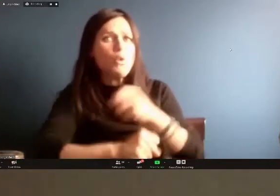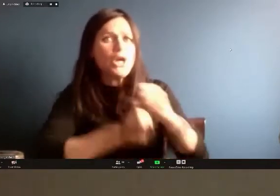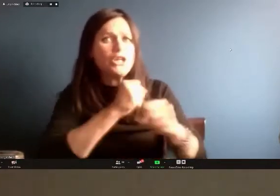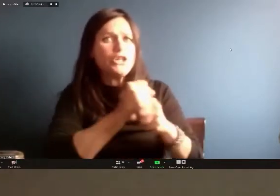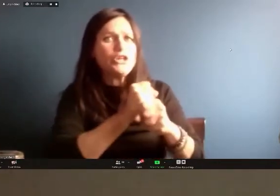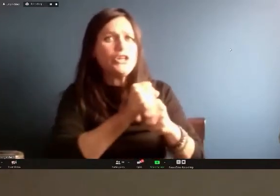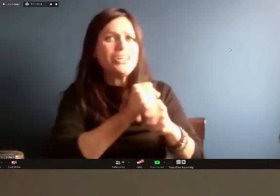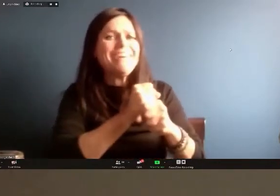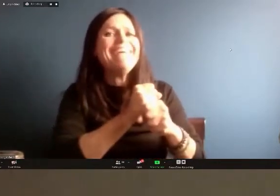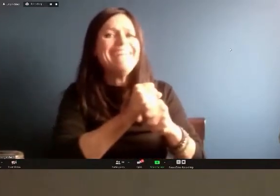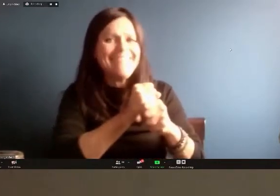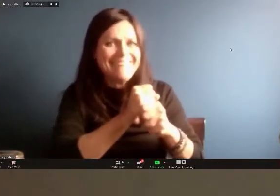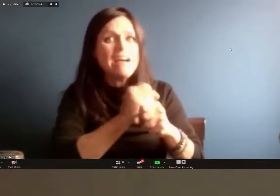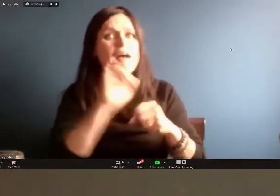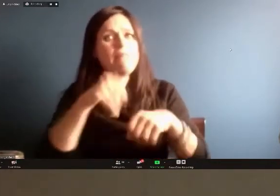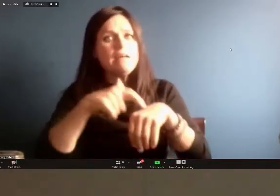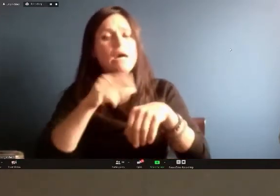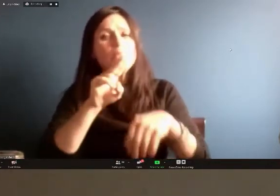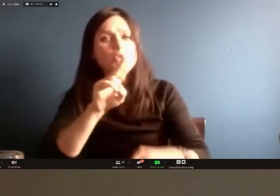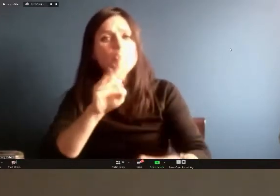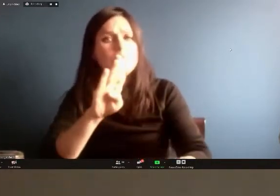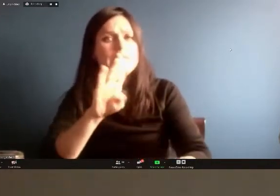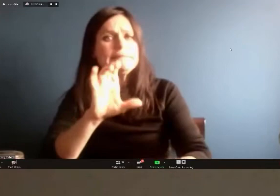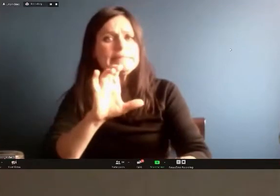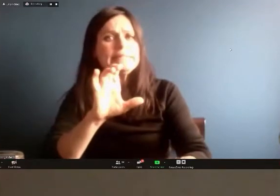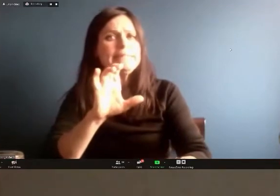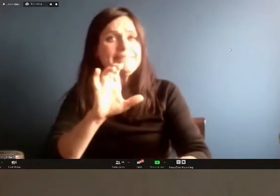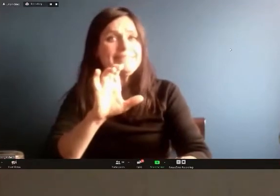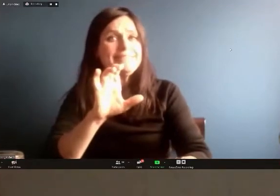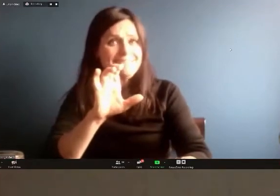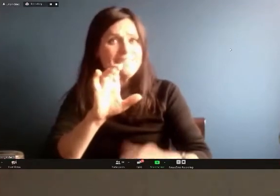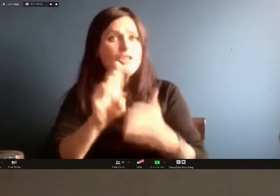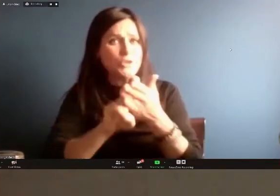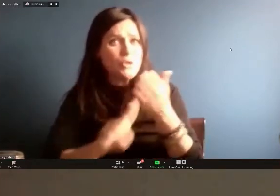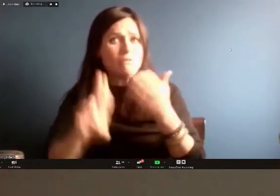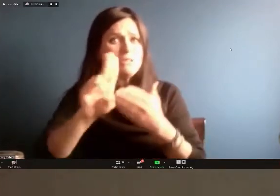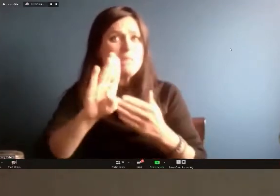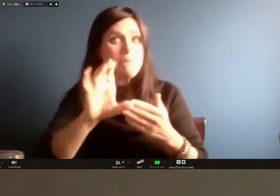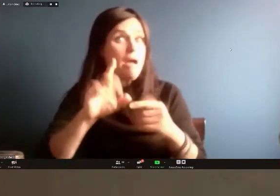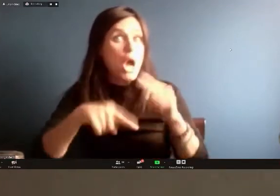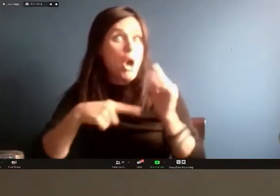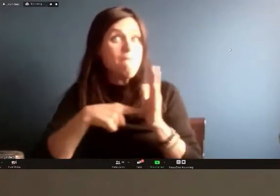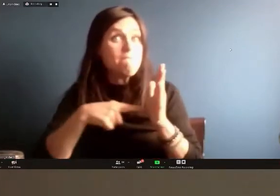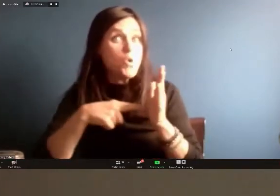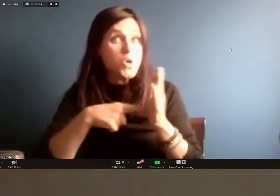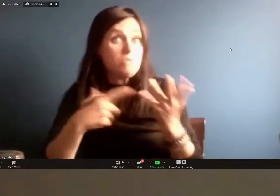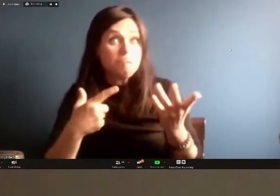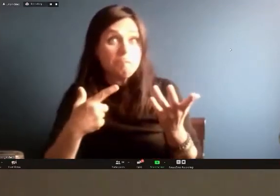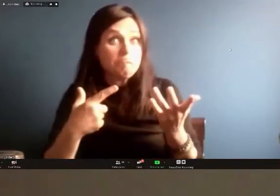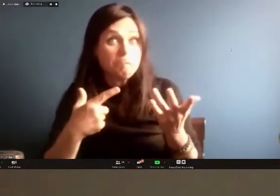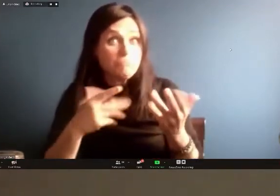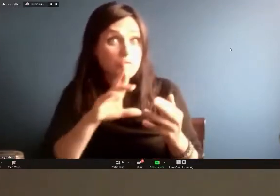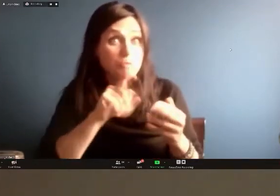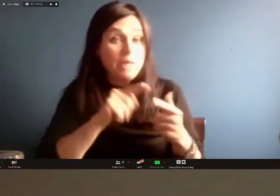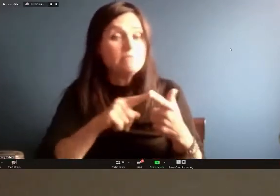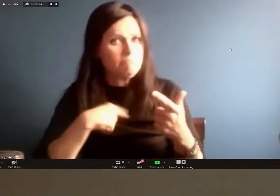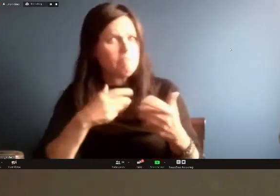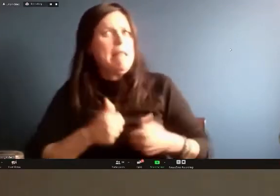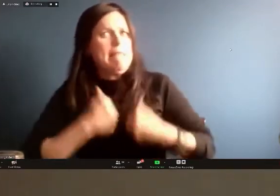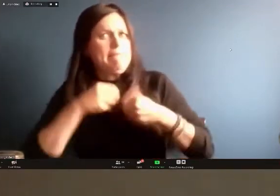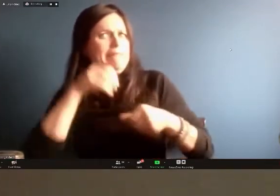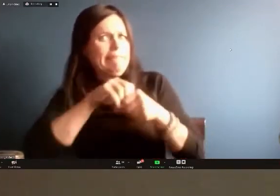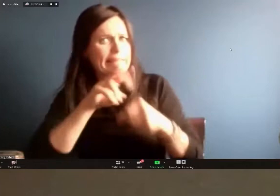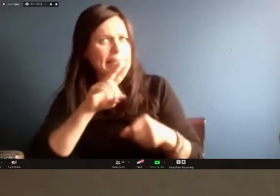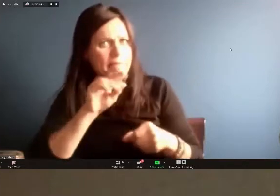his master's up at UBC, because UBC, University of British Columbia, because they couldn't afford to rent anywhere here. And